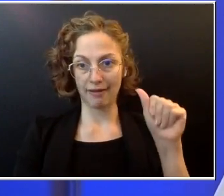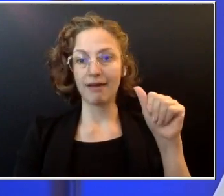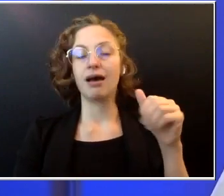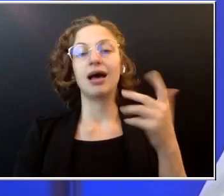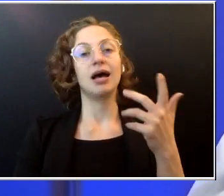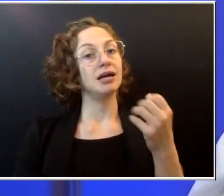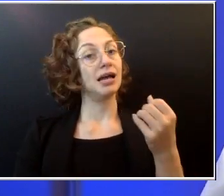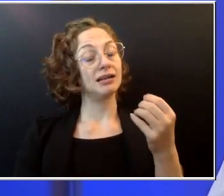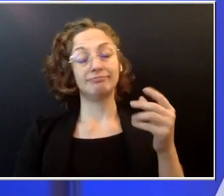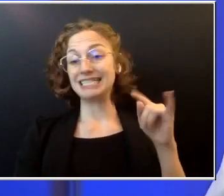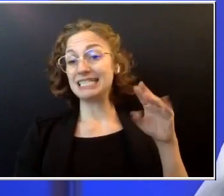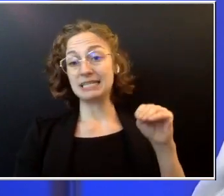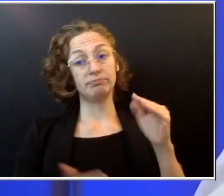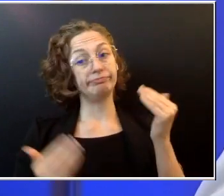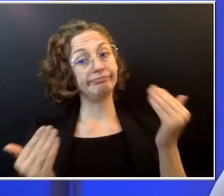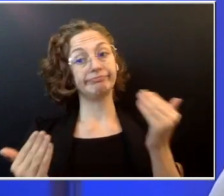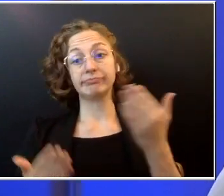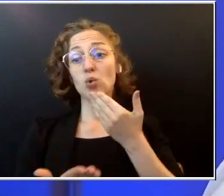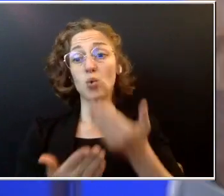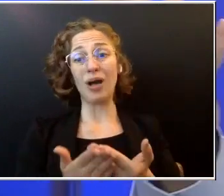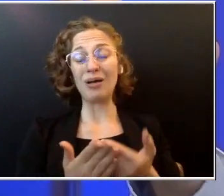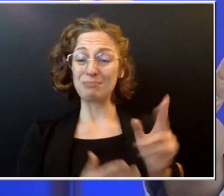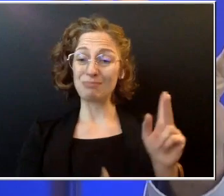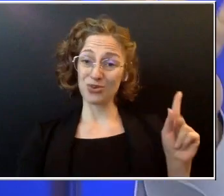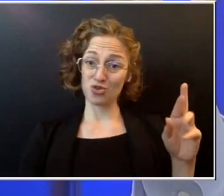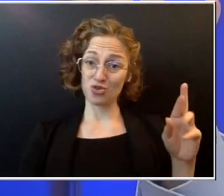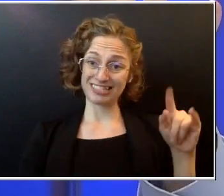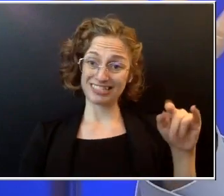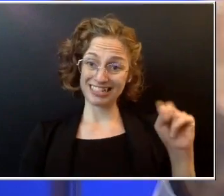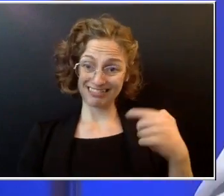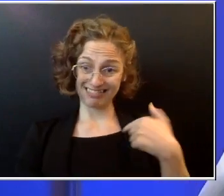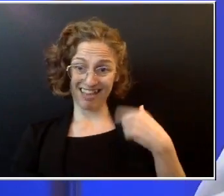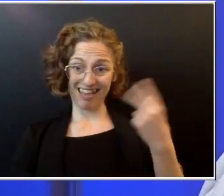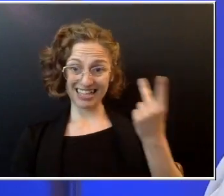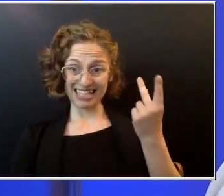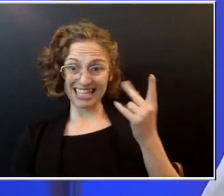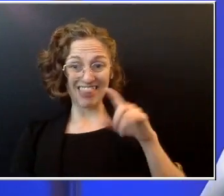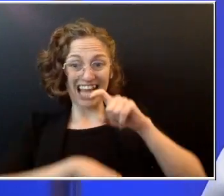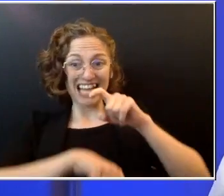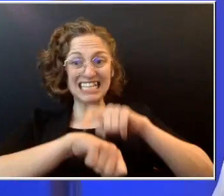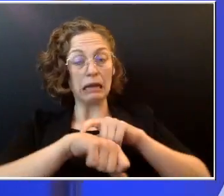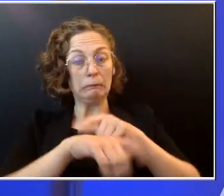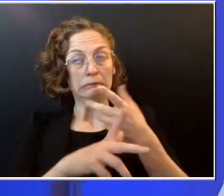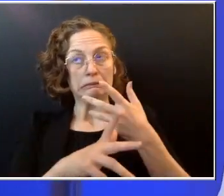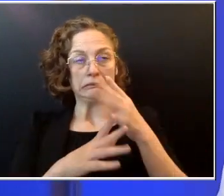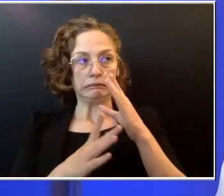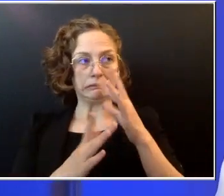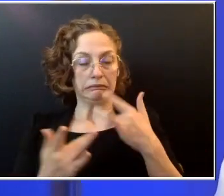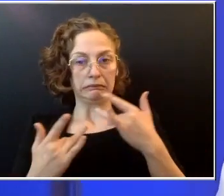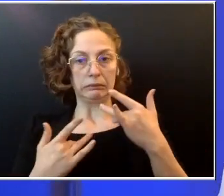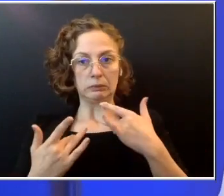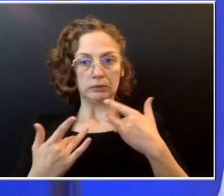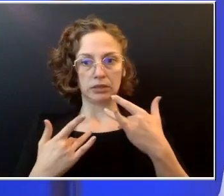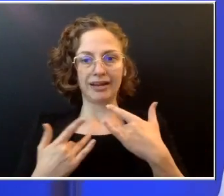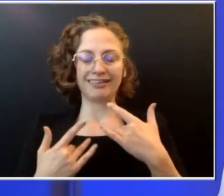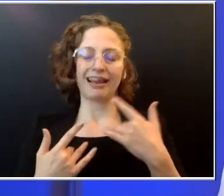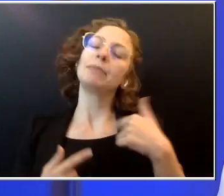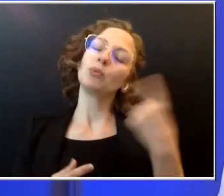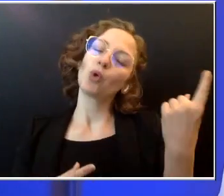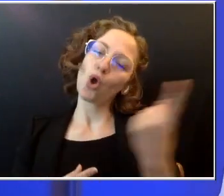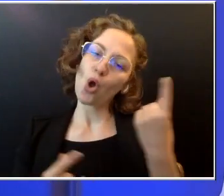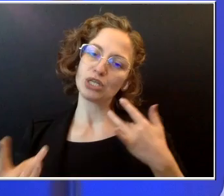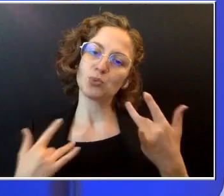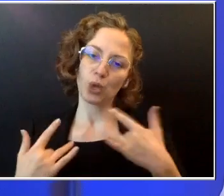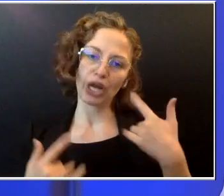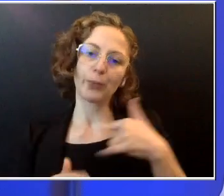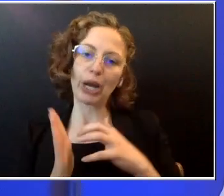thought, we're always you're always worried. You're a cancer doctor. We're cancer people. Right. But that's when we thought we were worried we were